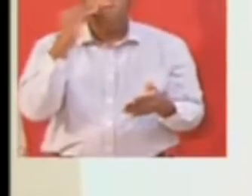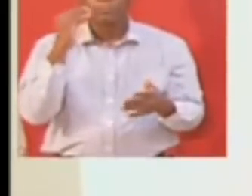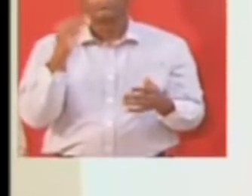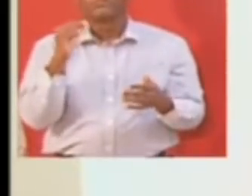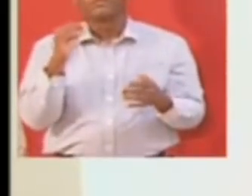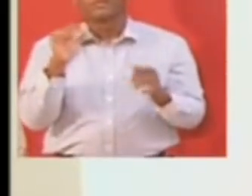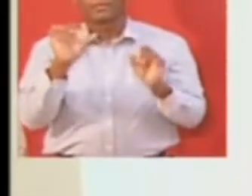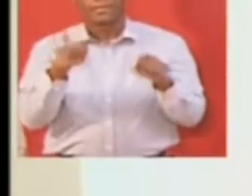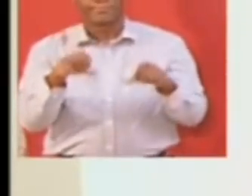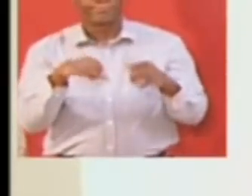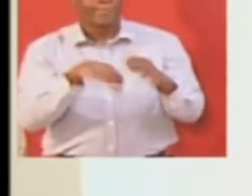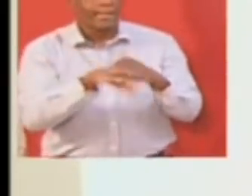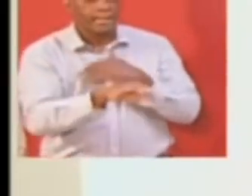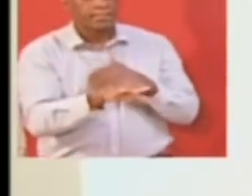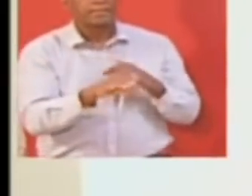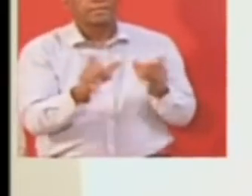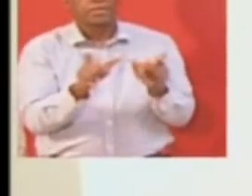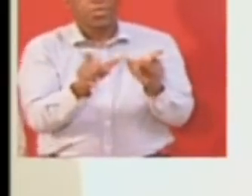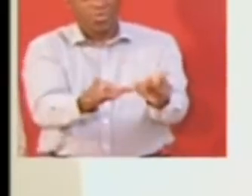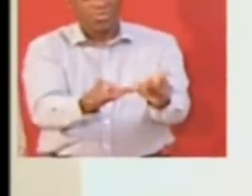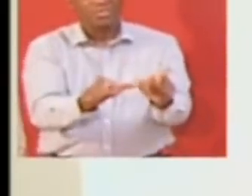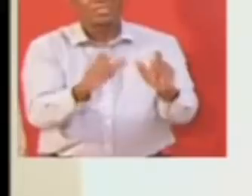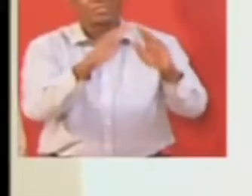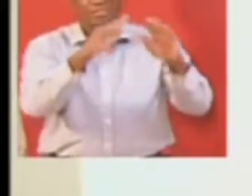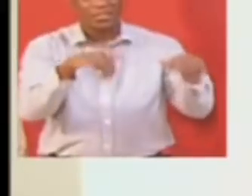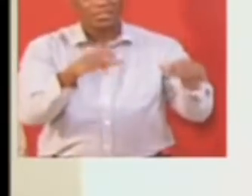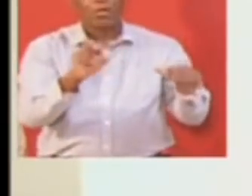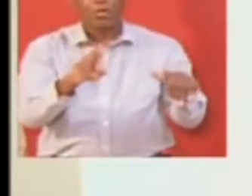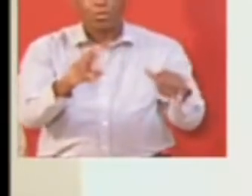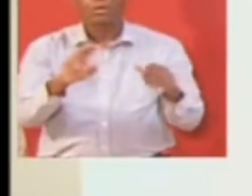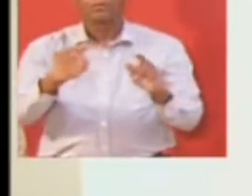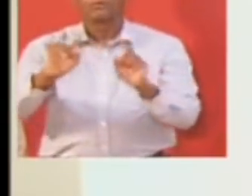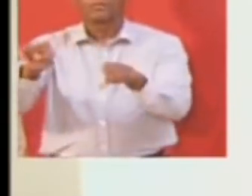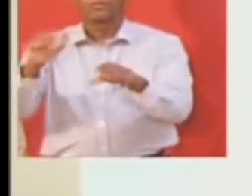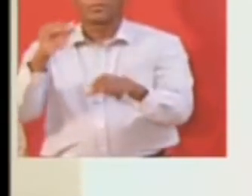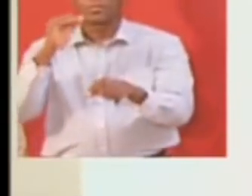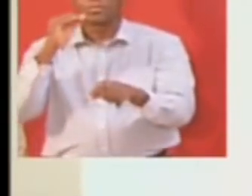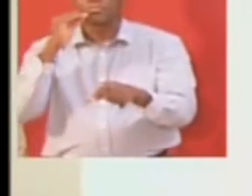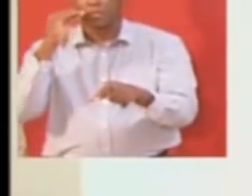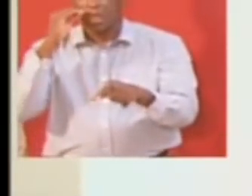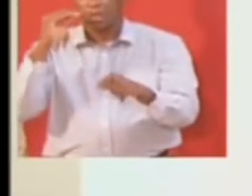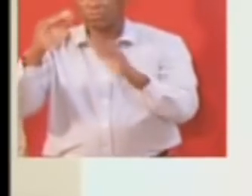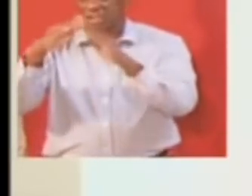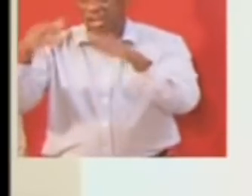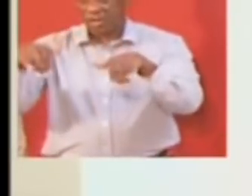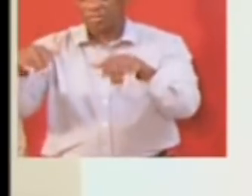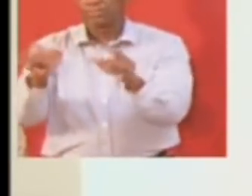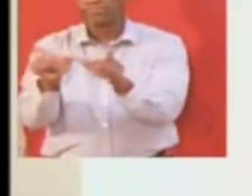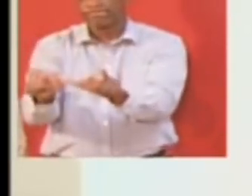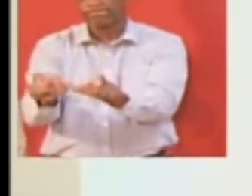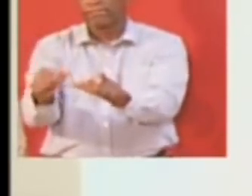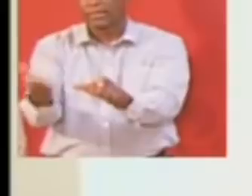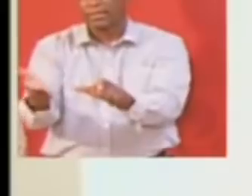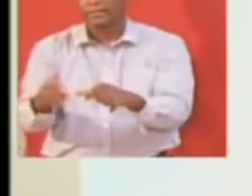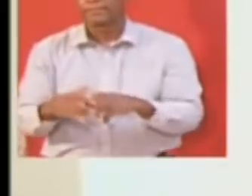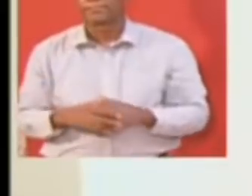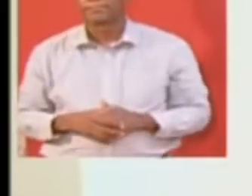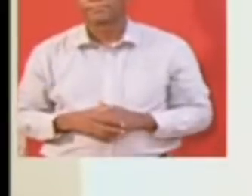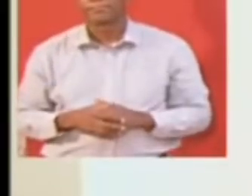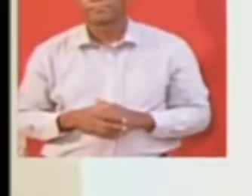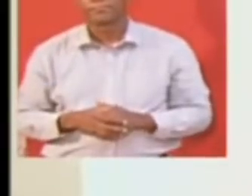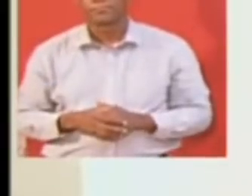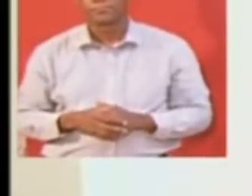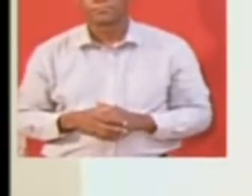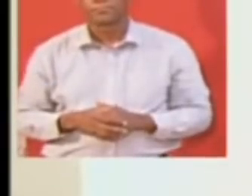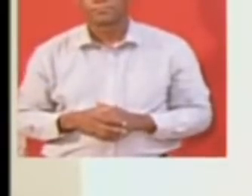or step-down facilities. Because these people, when they come home, they're the ones who are largely filling up those facilities. And you will also